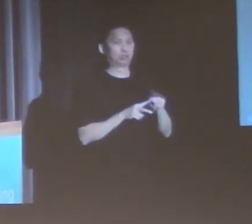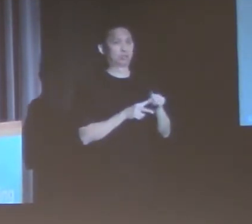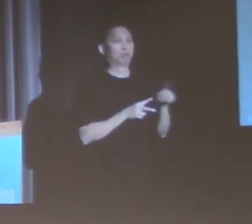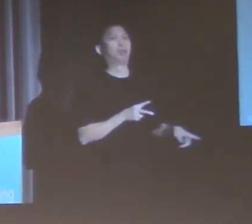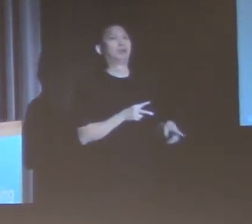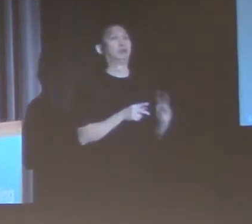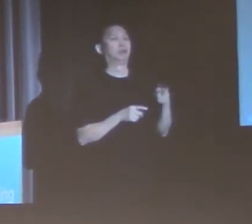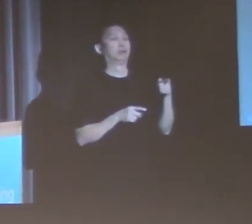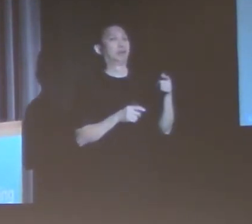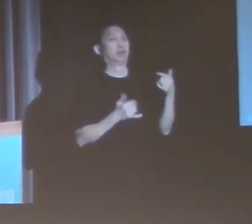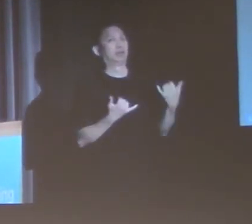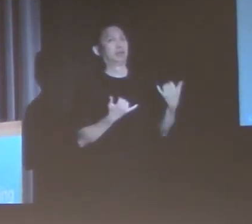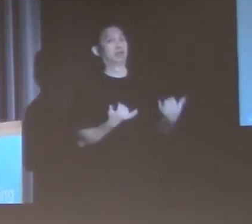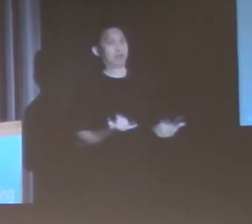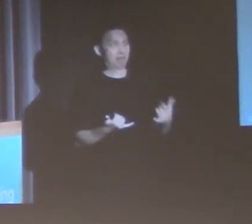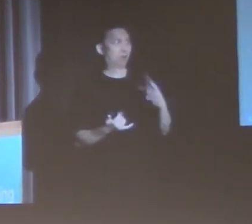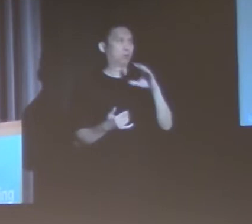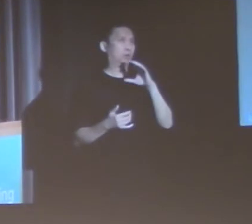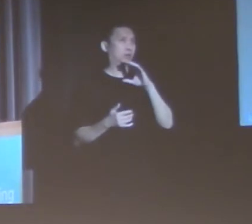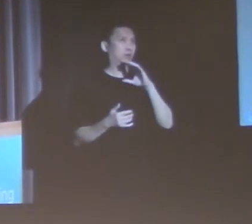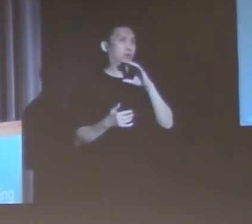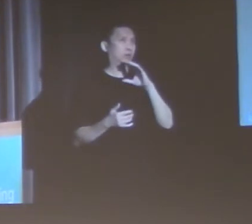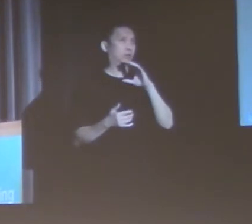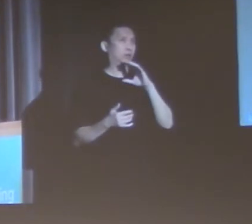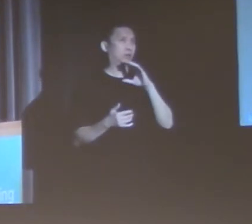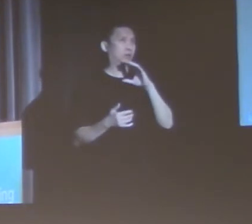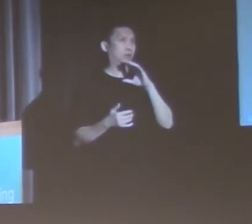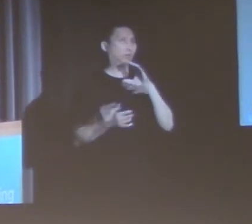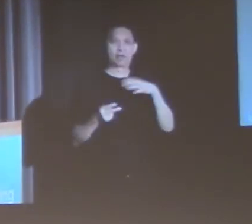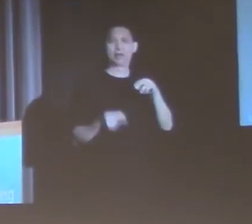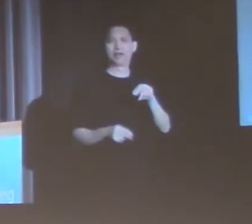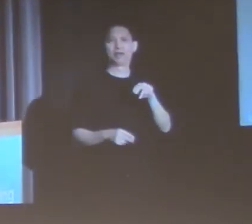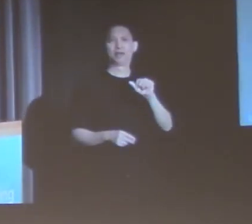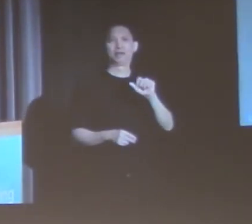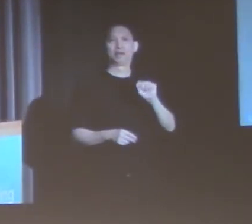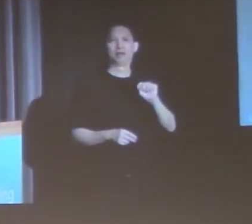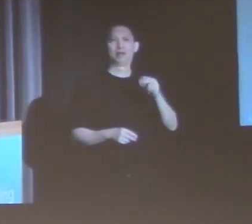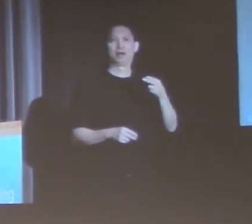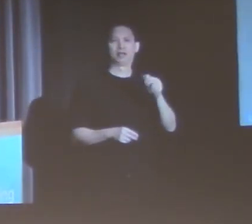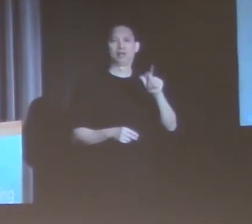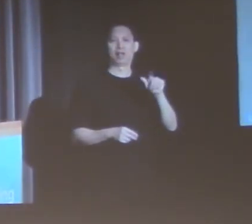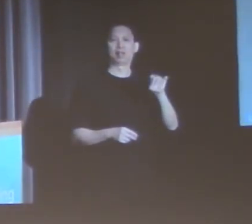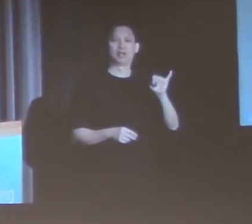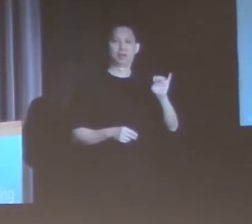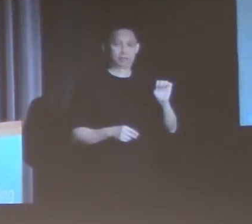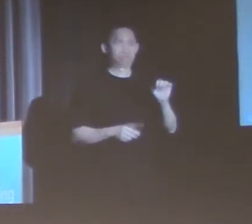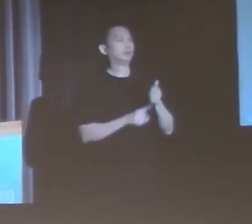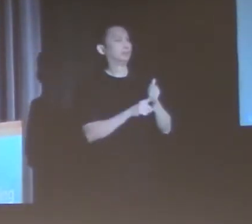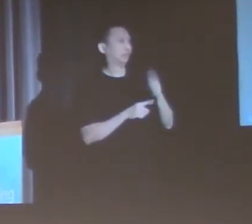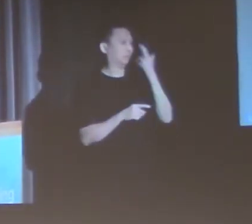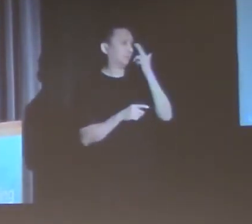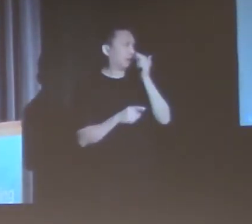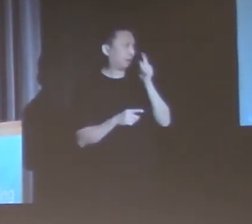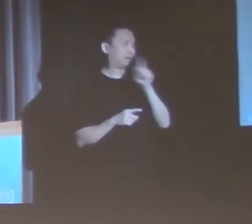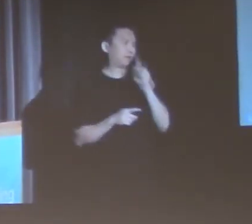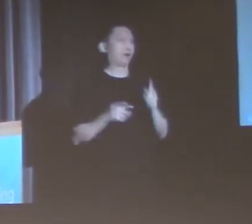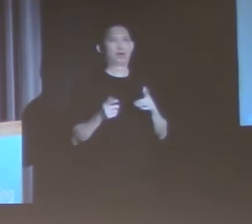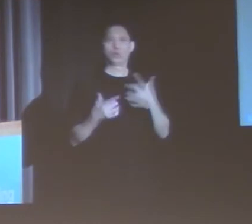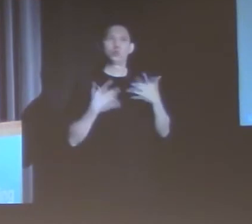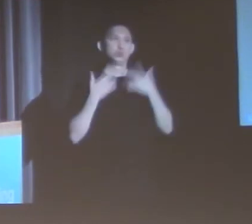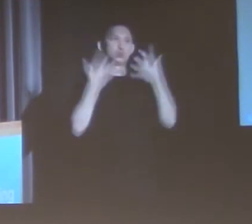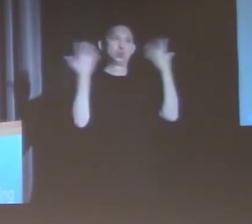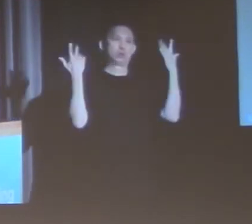out. And he's called Naphtali. He's very funny, he's very charismatic. I meet him at the beginning of the film because he's